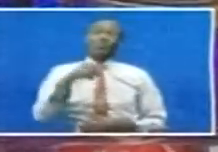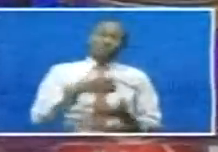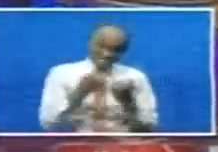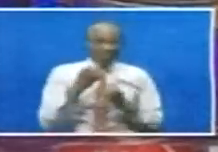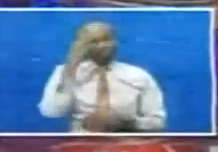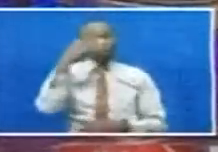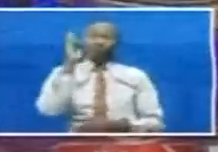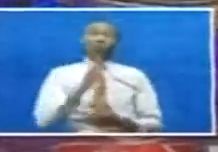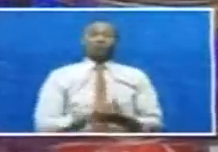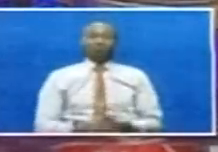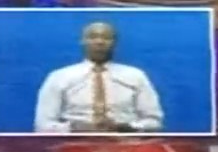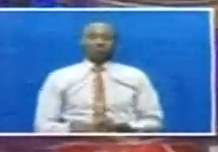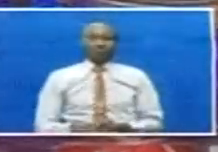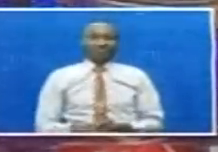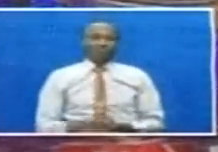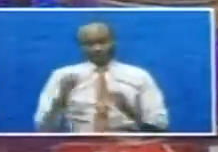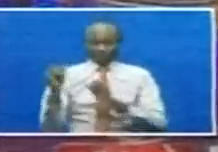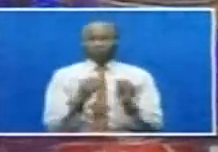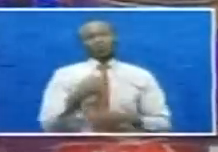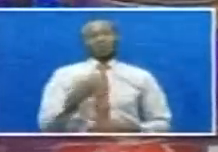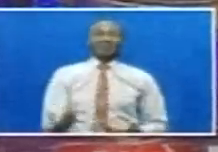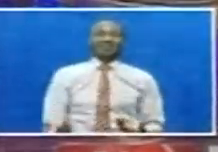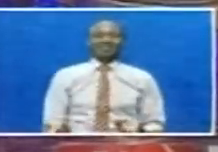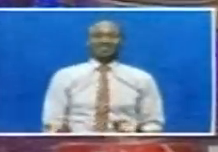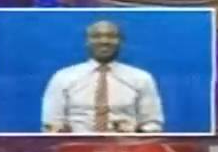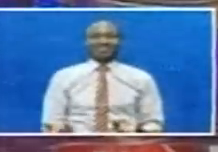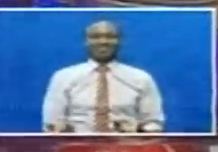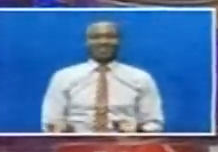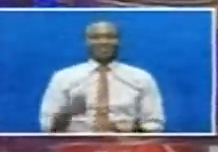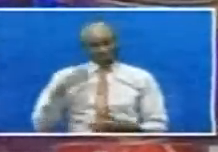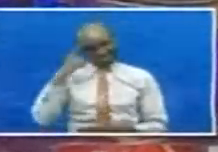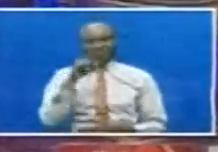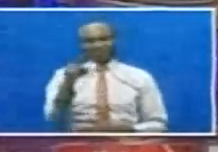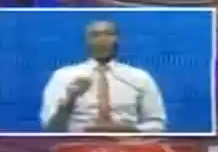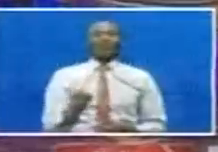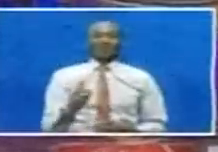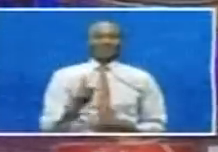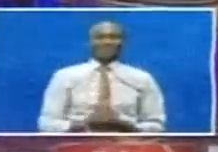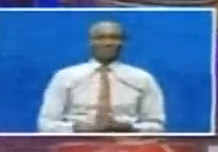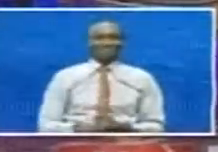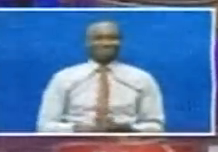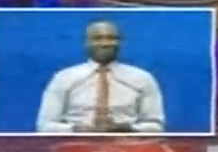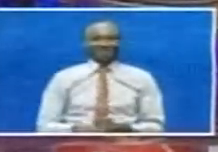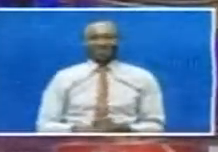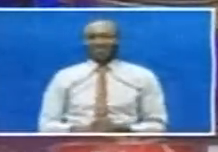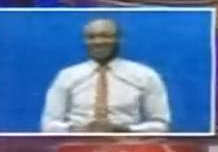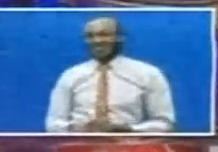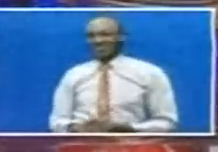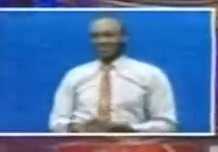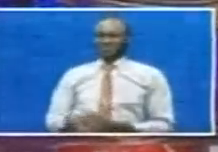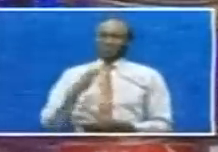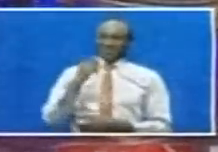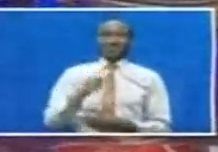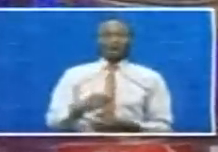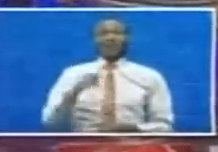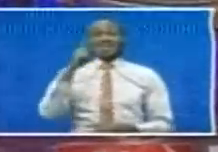than just me. Okay, you'll introduce me. I'll think about it. Betsy, that's cold.